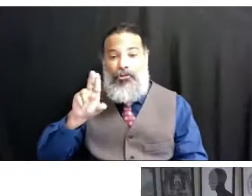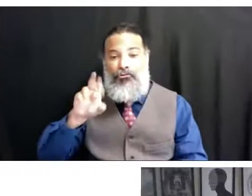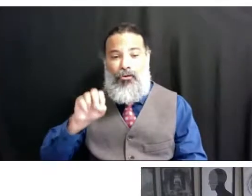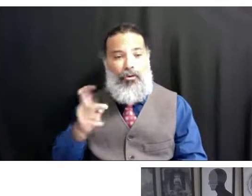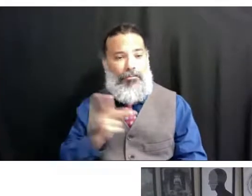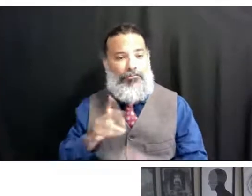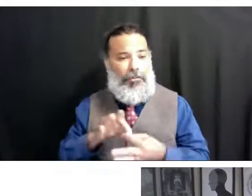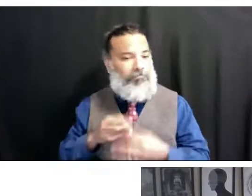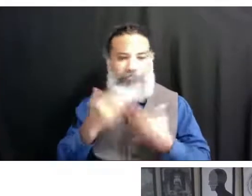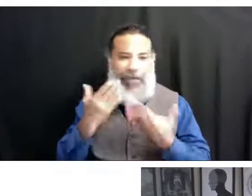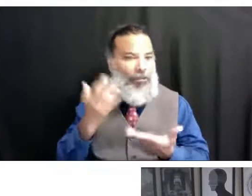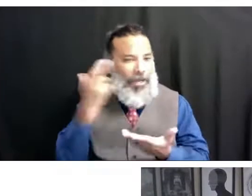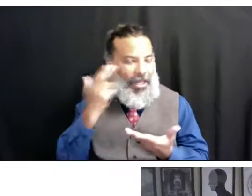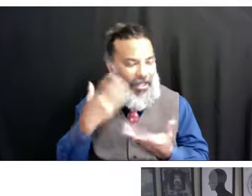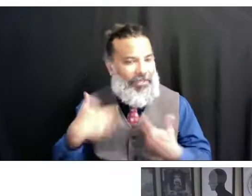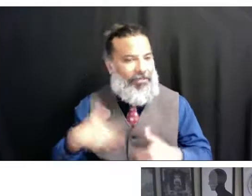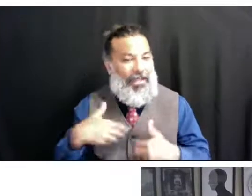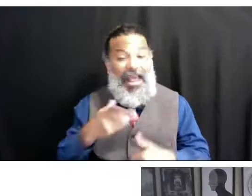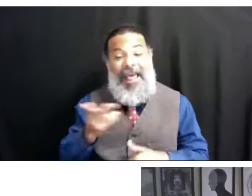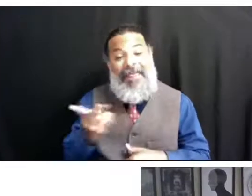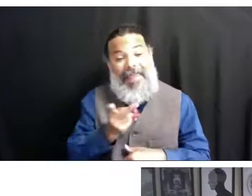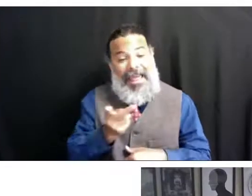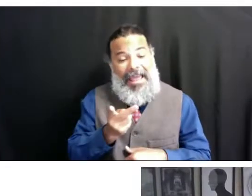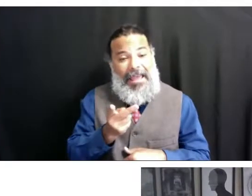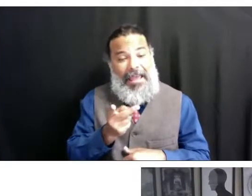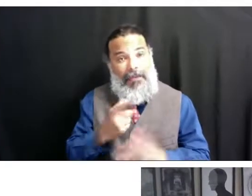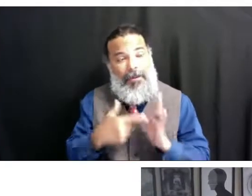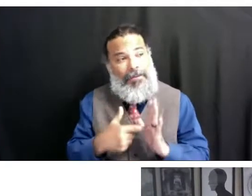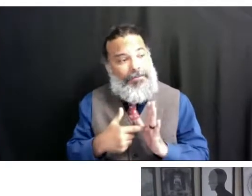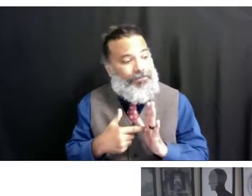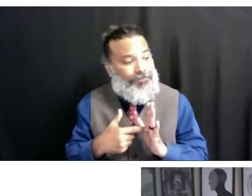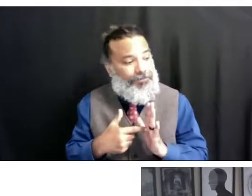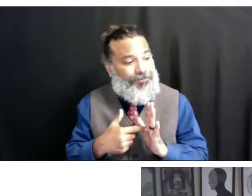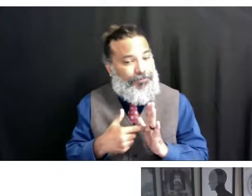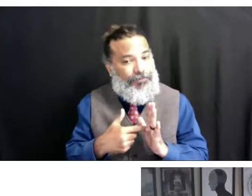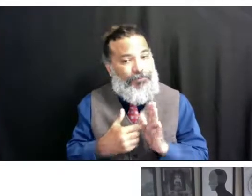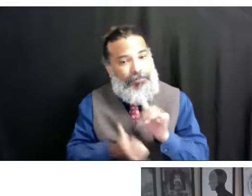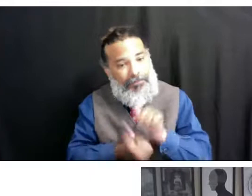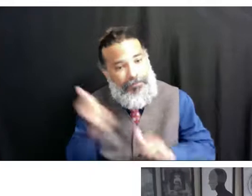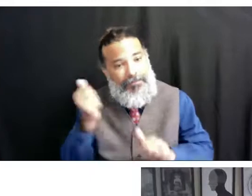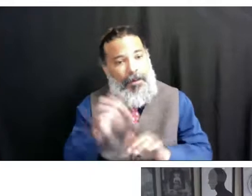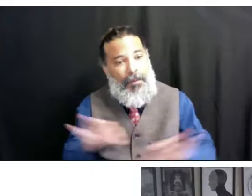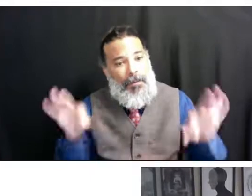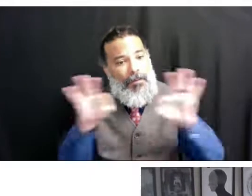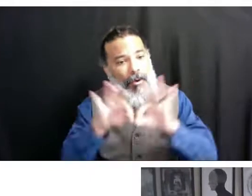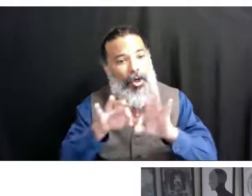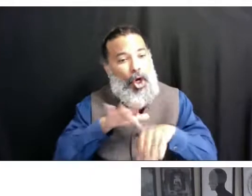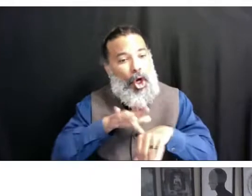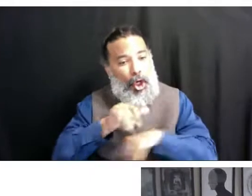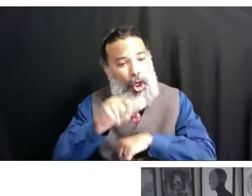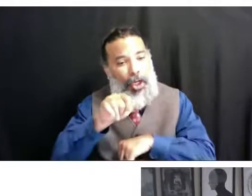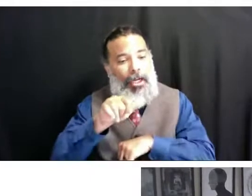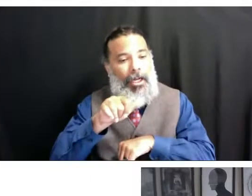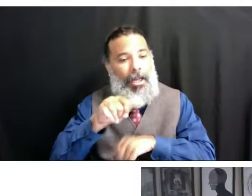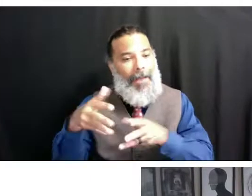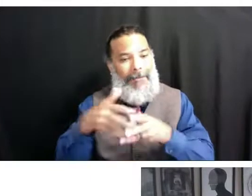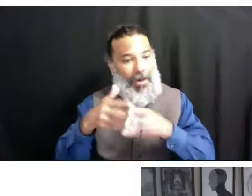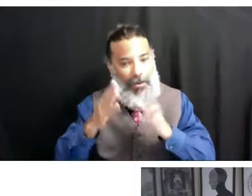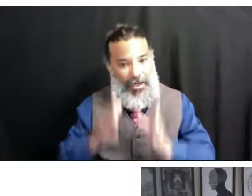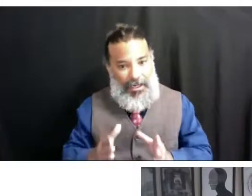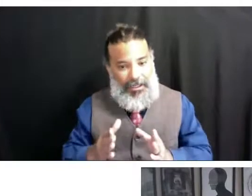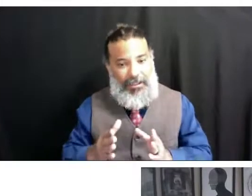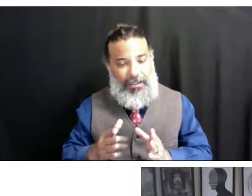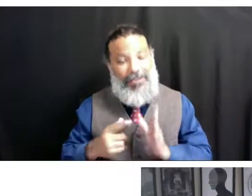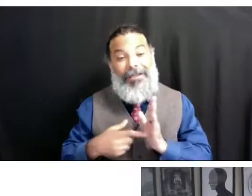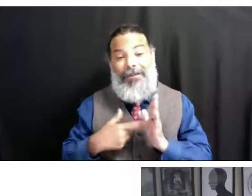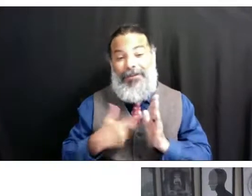was. They represent some of the most important early Americans. Sometimes